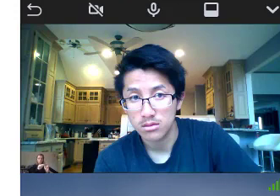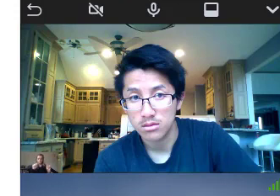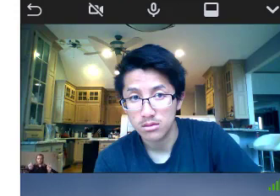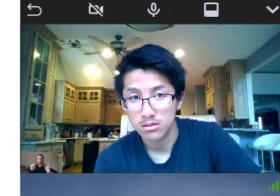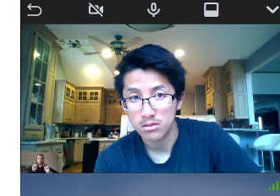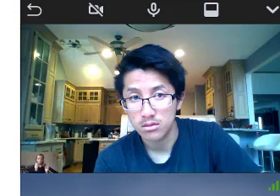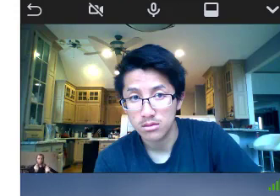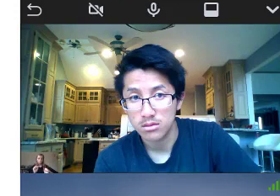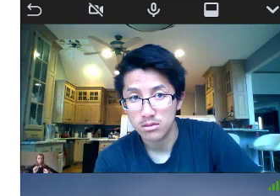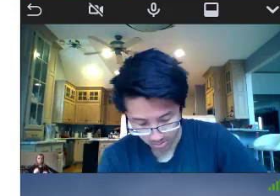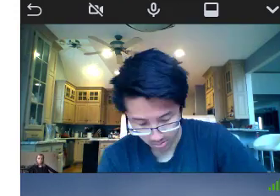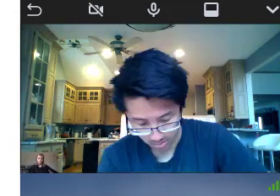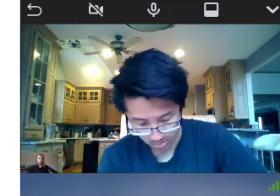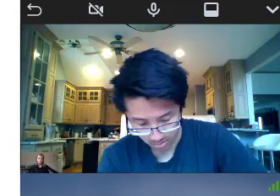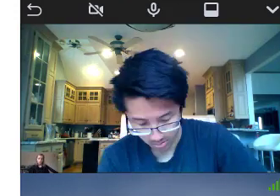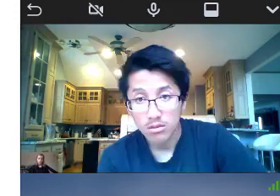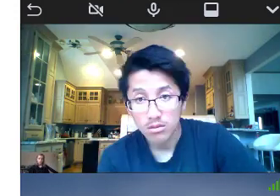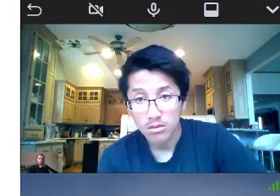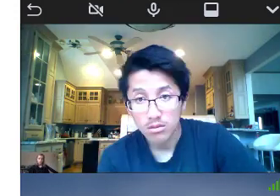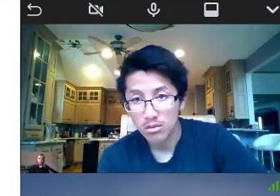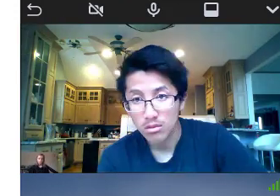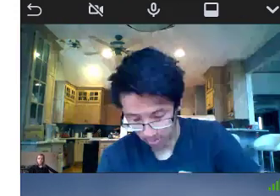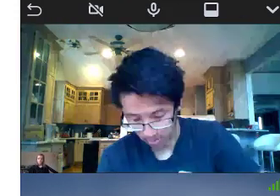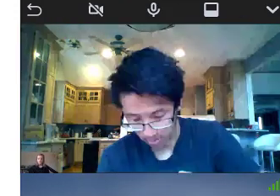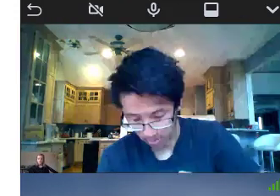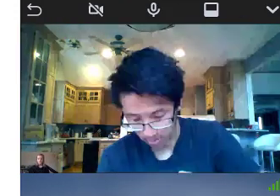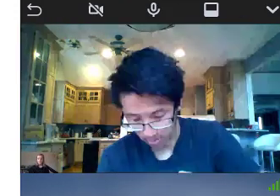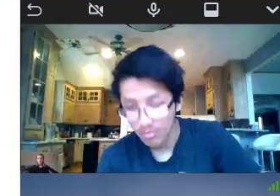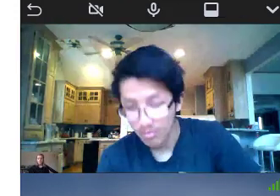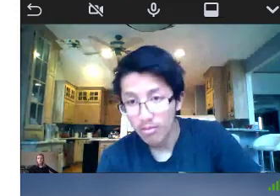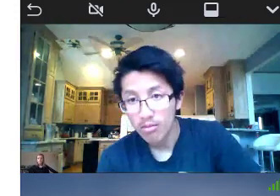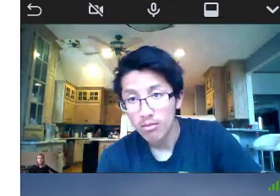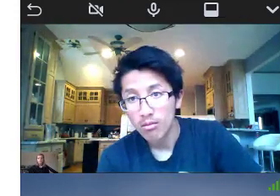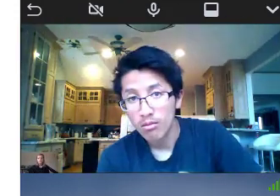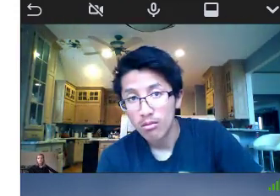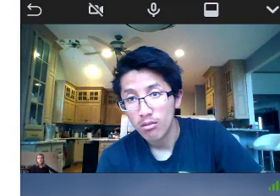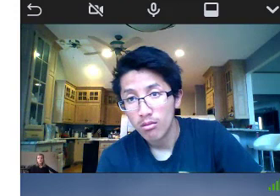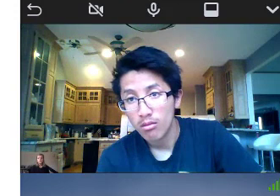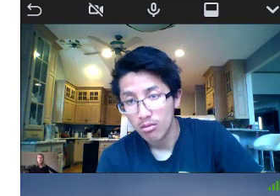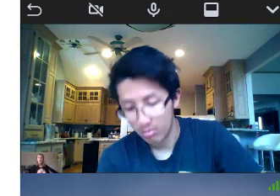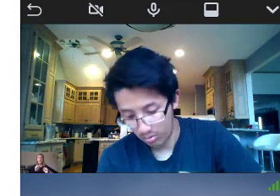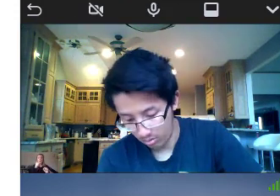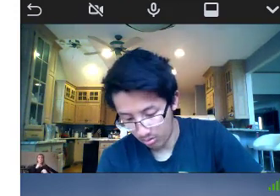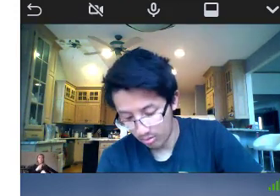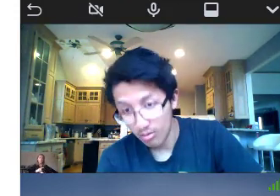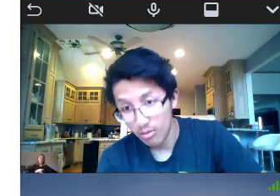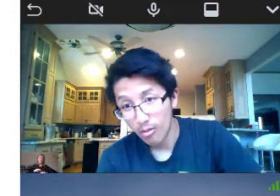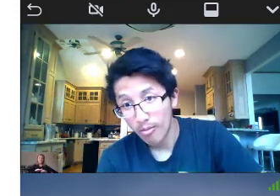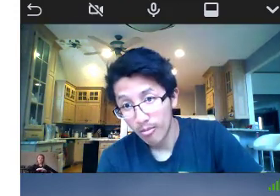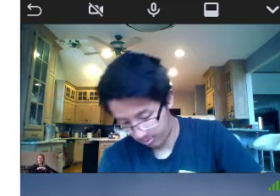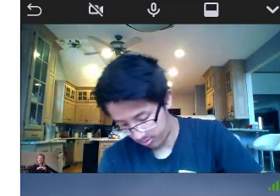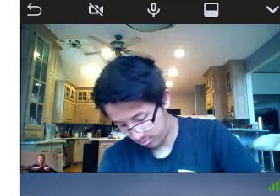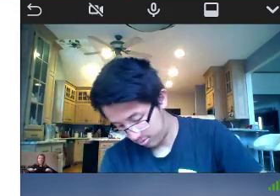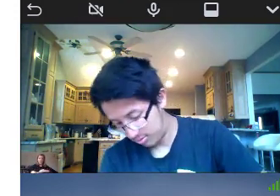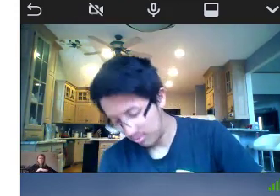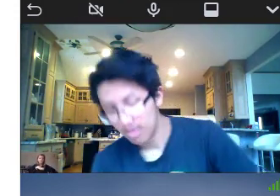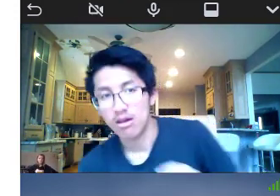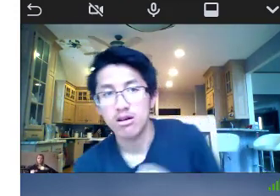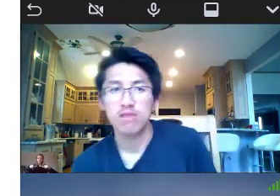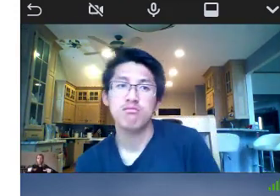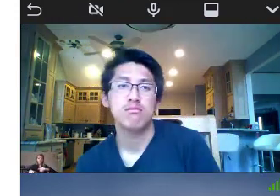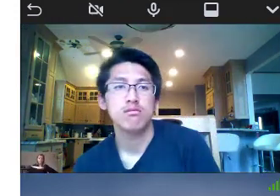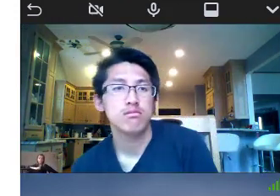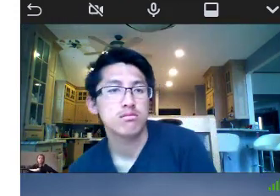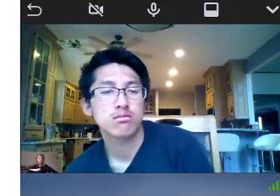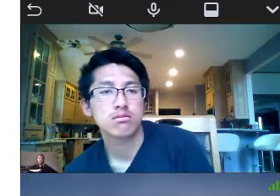for flat plates, right? So flow is moving over a flat plate, flow is moving over a cylindrical pillar, or flow